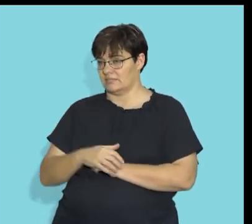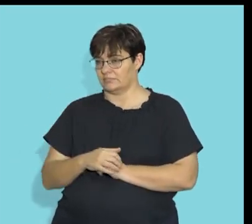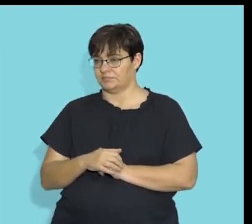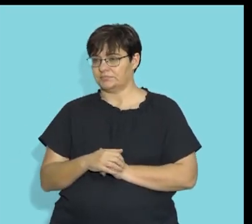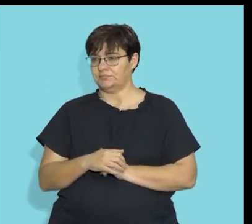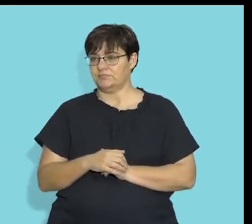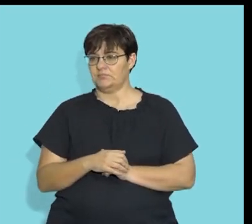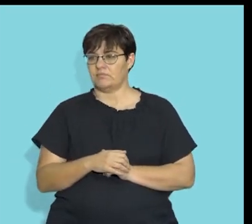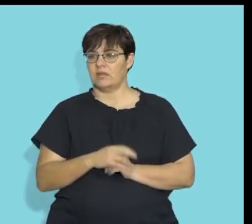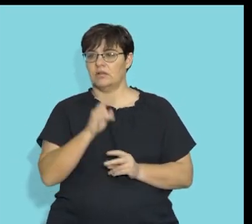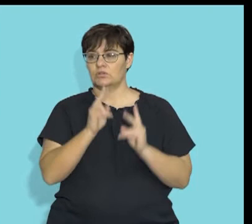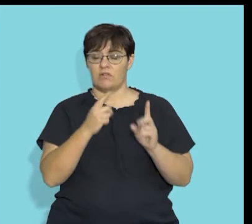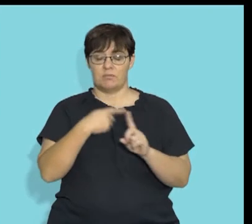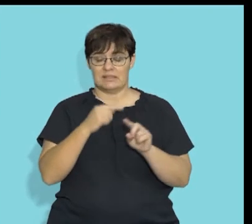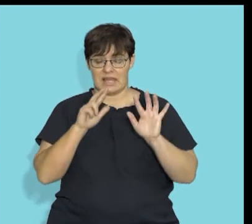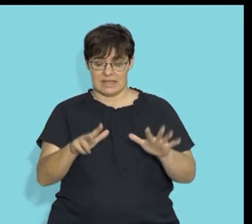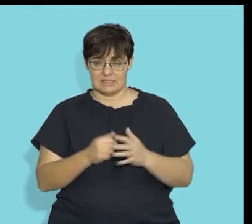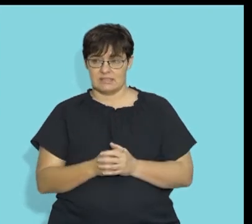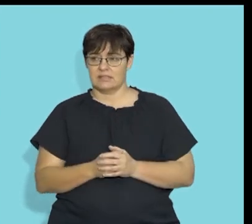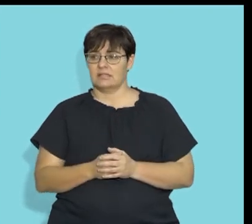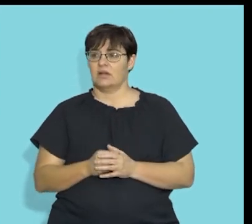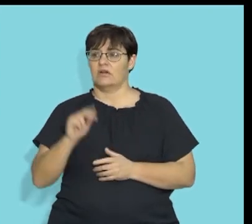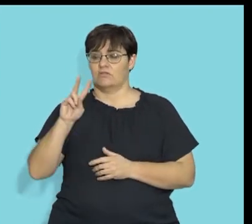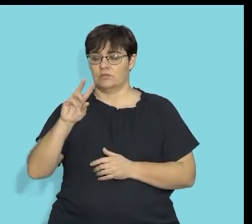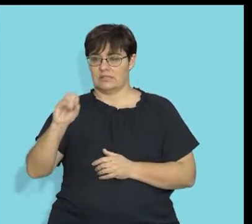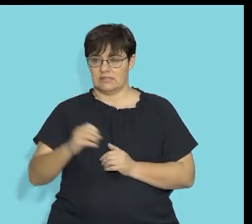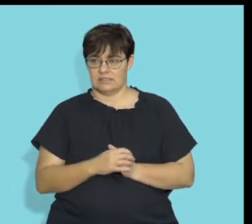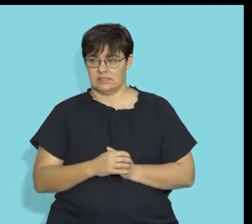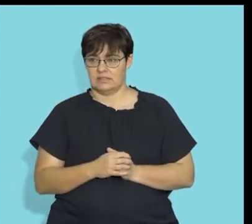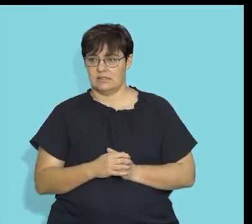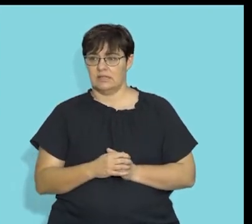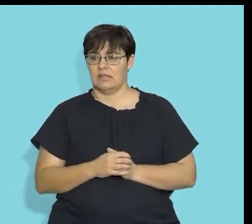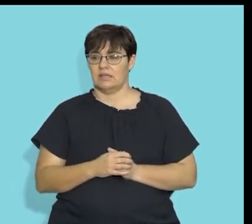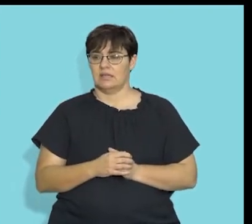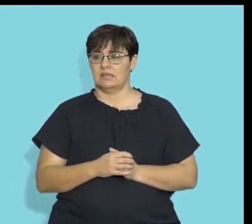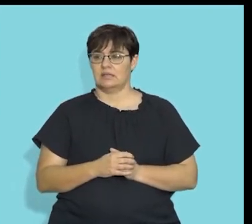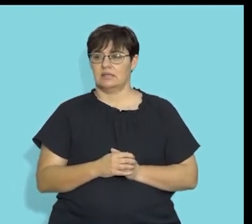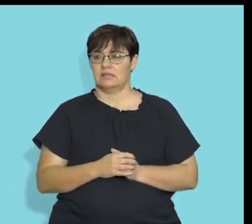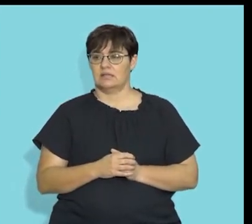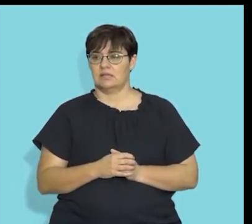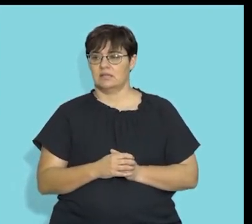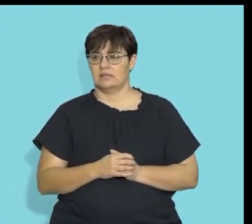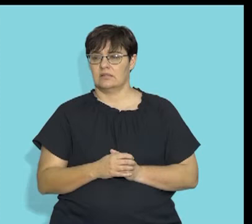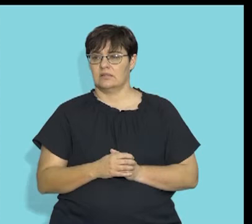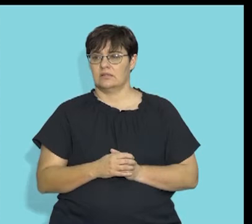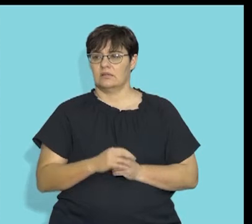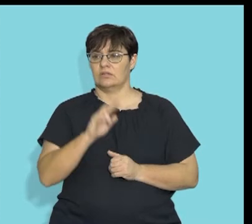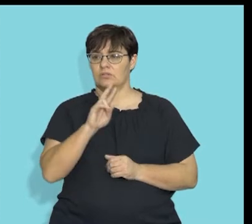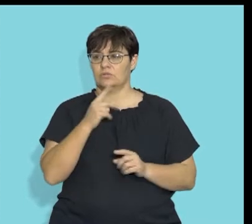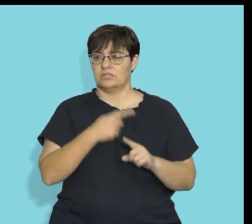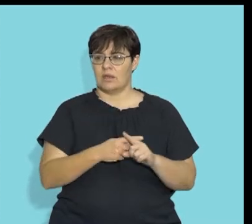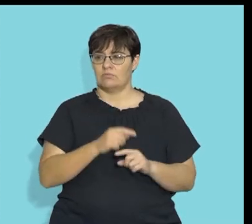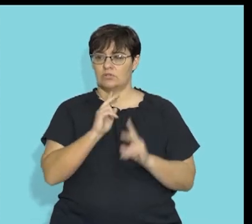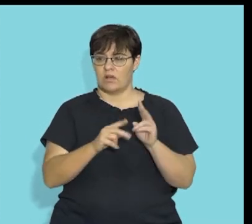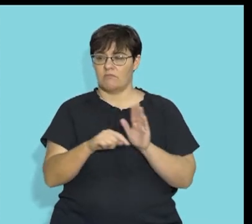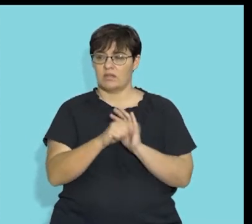17. 12 plus 8 will give me a next term value of 20. And then 2 times